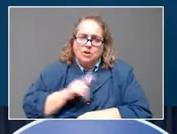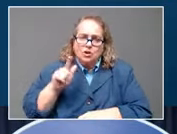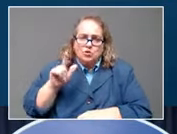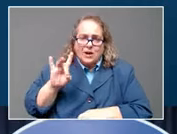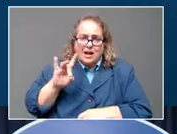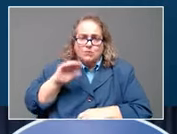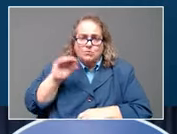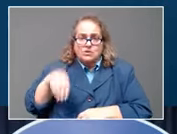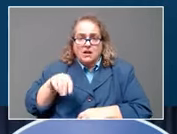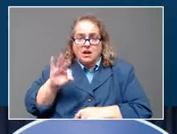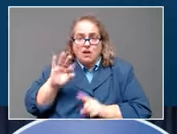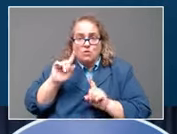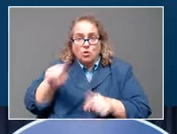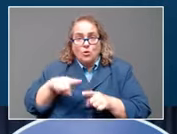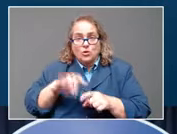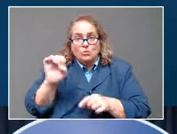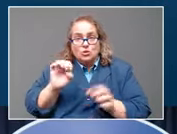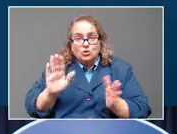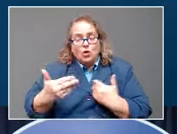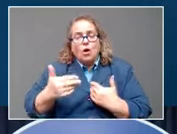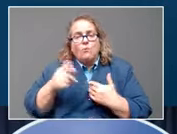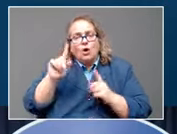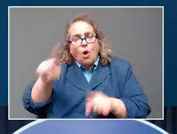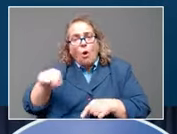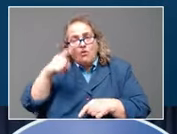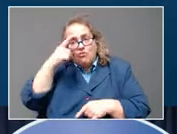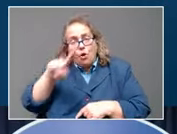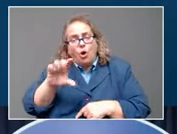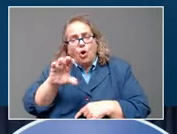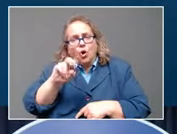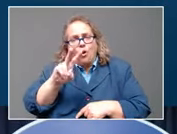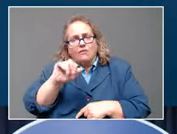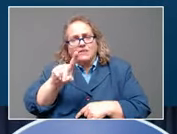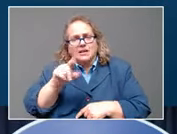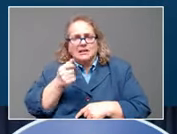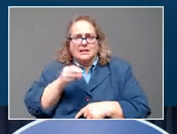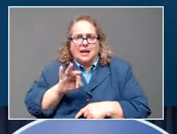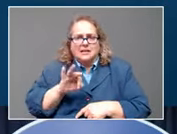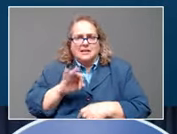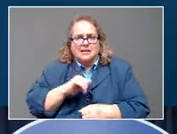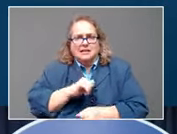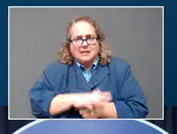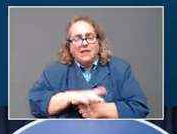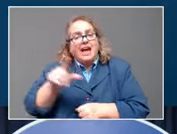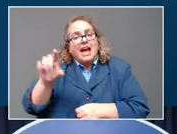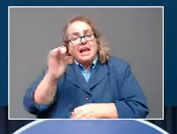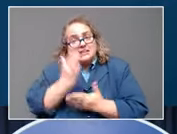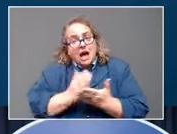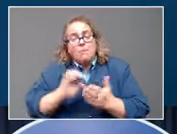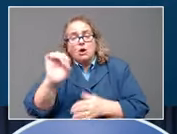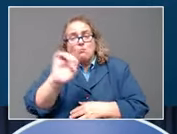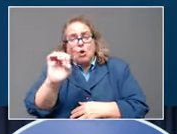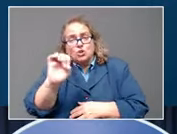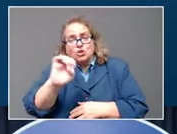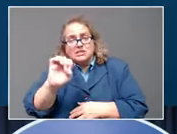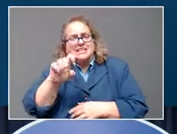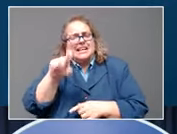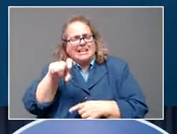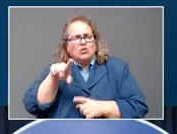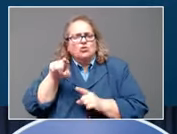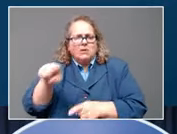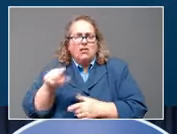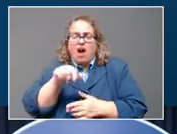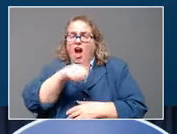for COVID-19. Now, some of these people need emergency care and they should be there, but others only have mild illness, and this